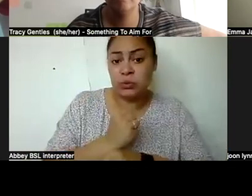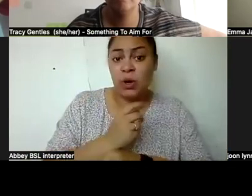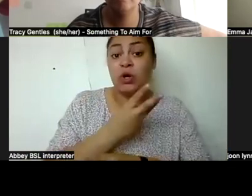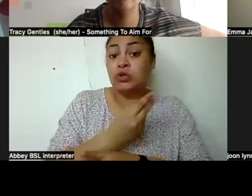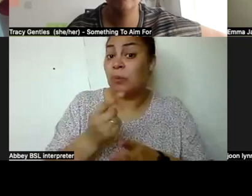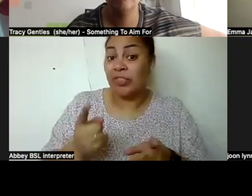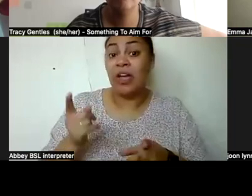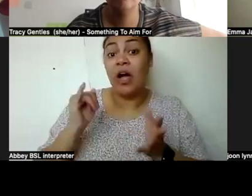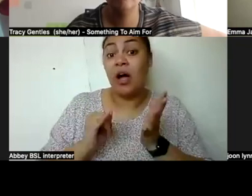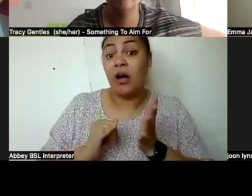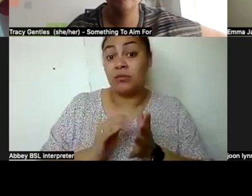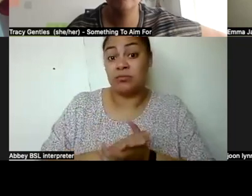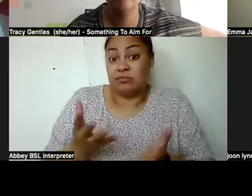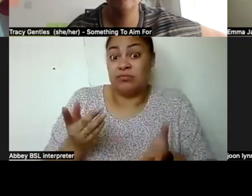are,